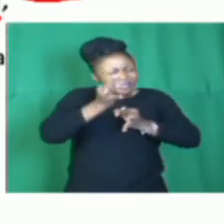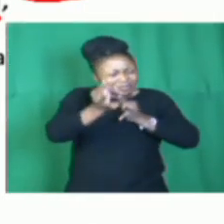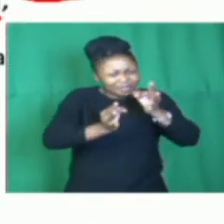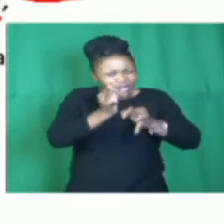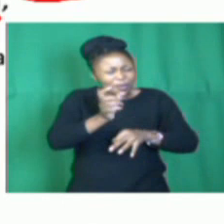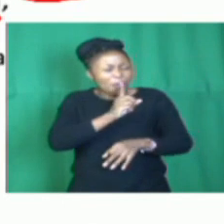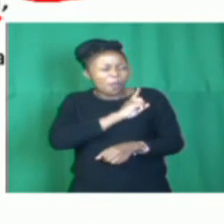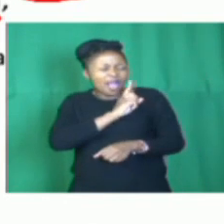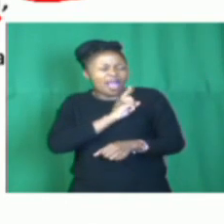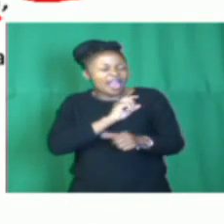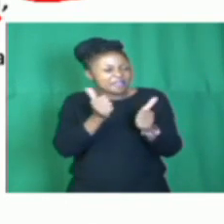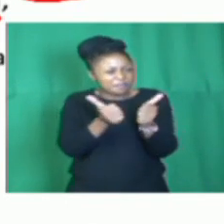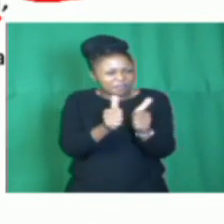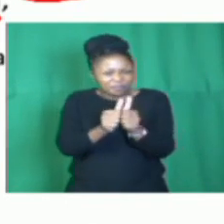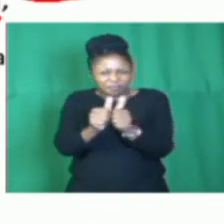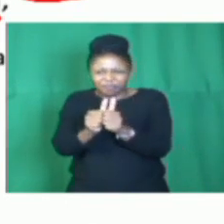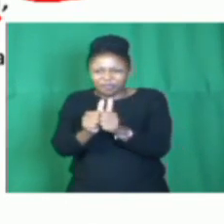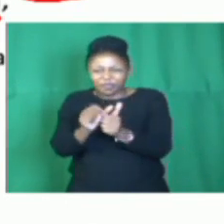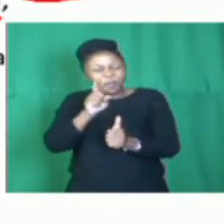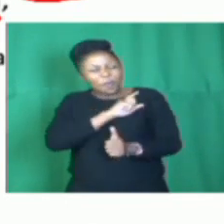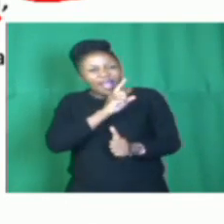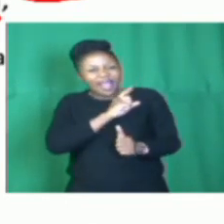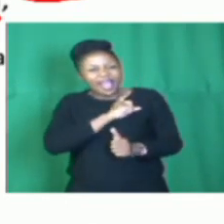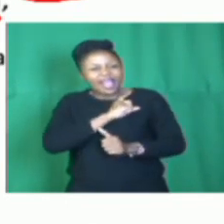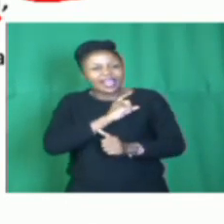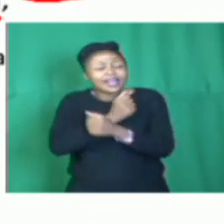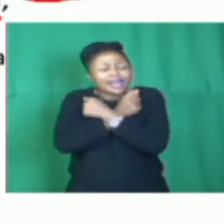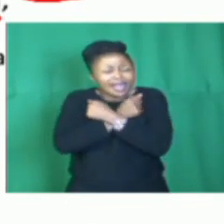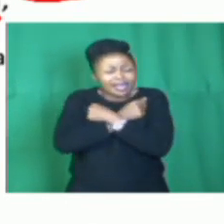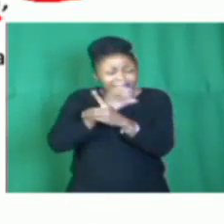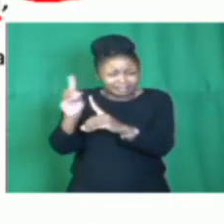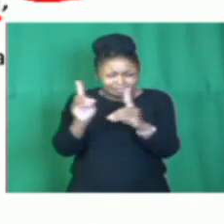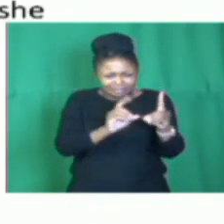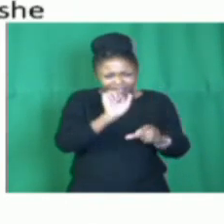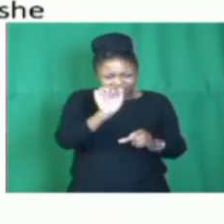this person your favorite teacher? Okay, dear Lena, let us move on now.